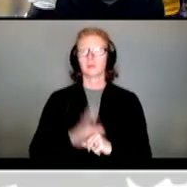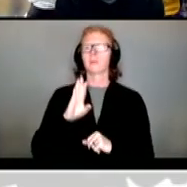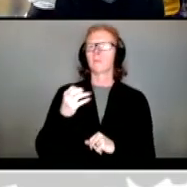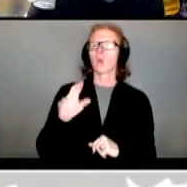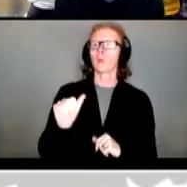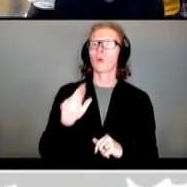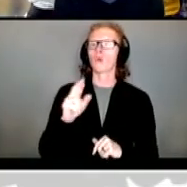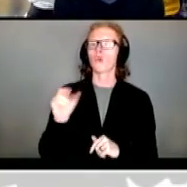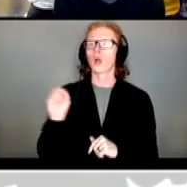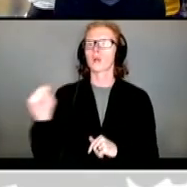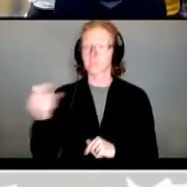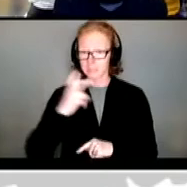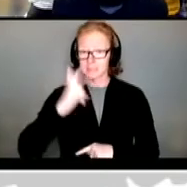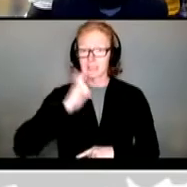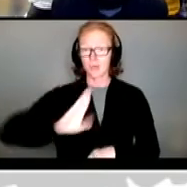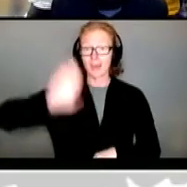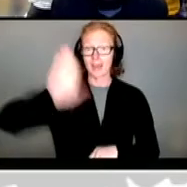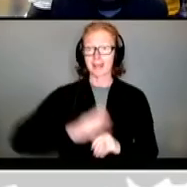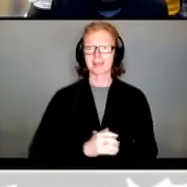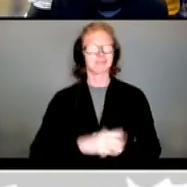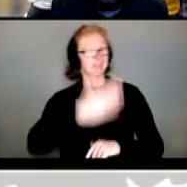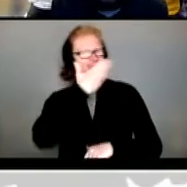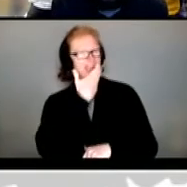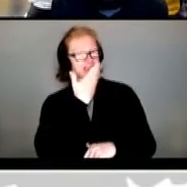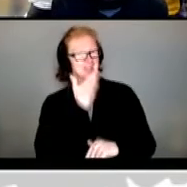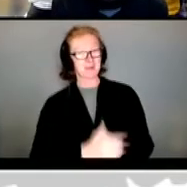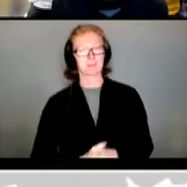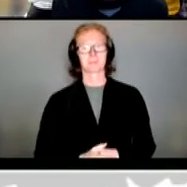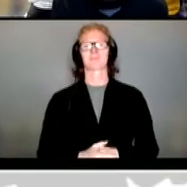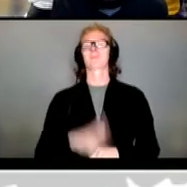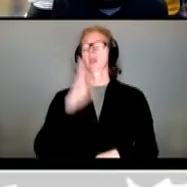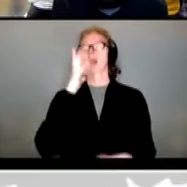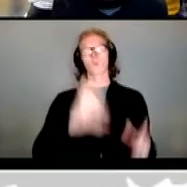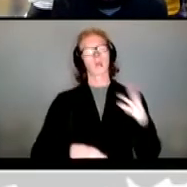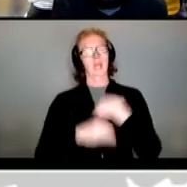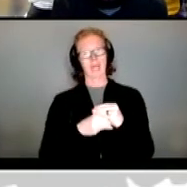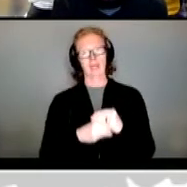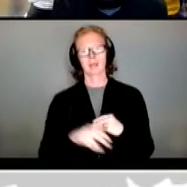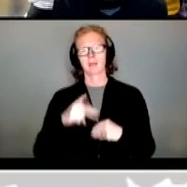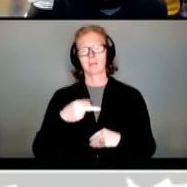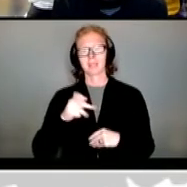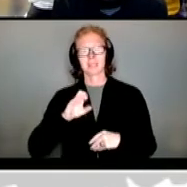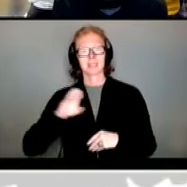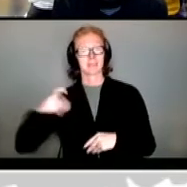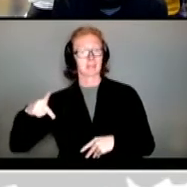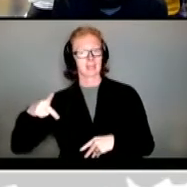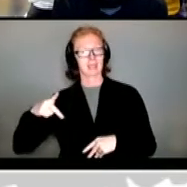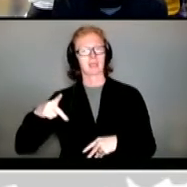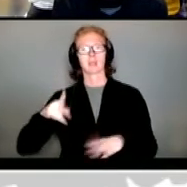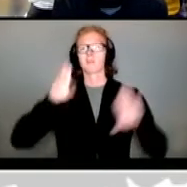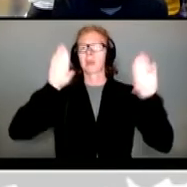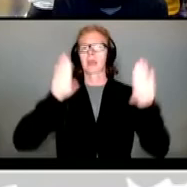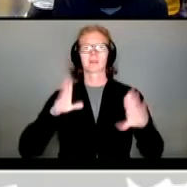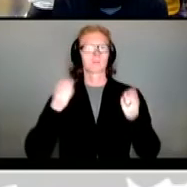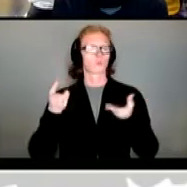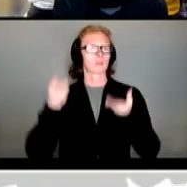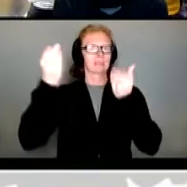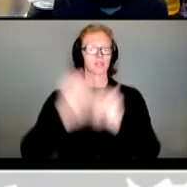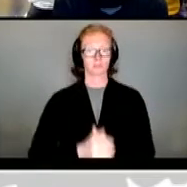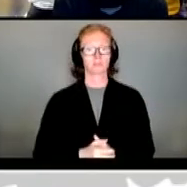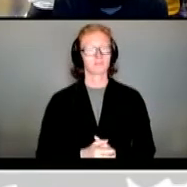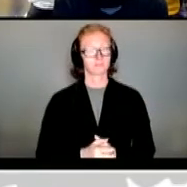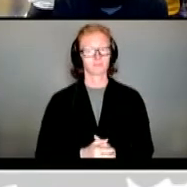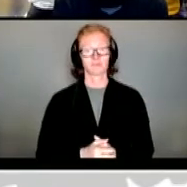Barbara Ross, I see your hand. I thank you. I just wanted to say that the PCCEP has made some excellent recommendations this